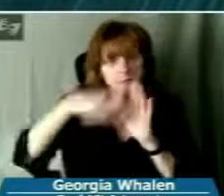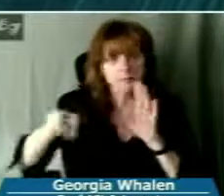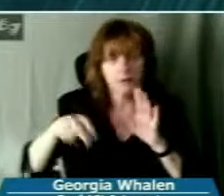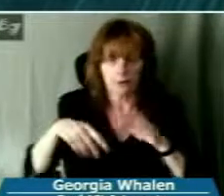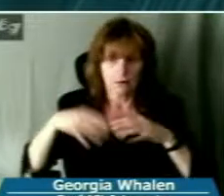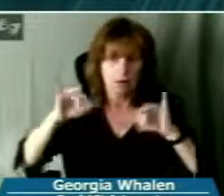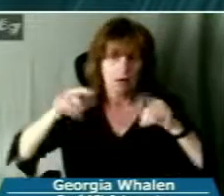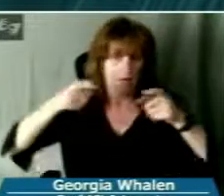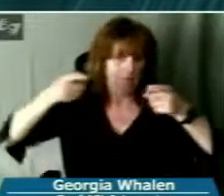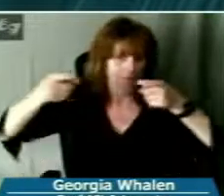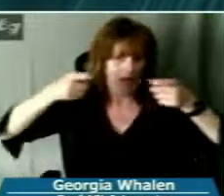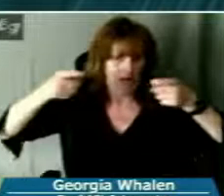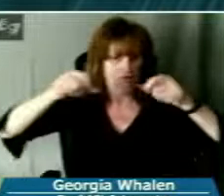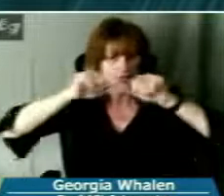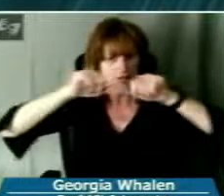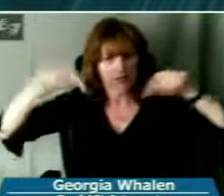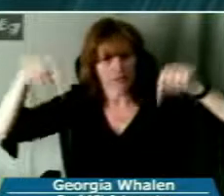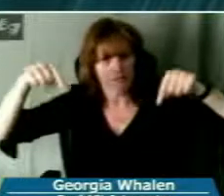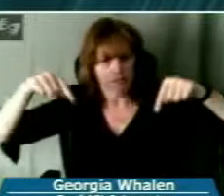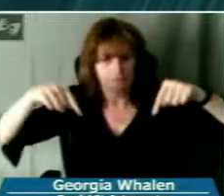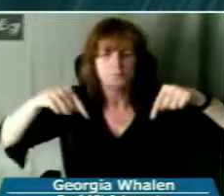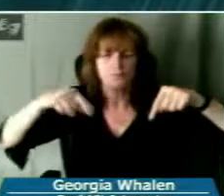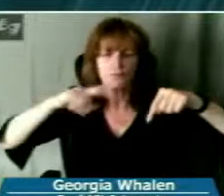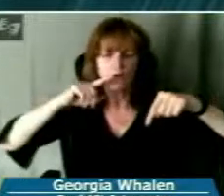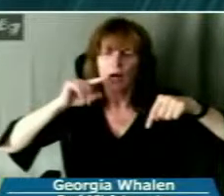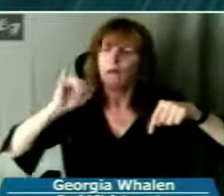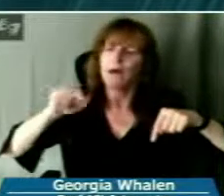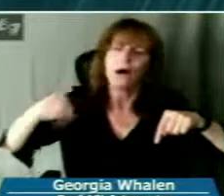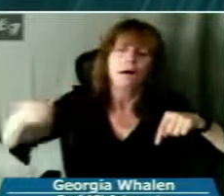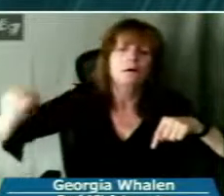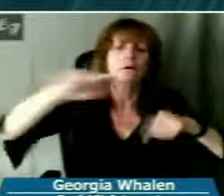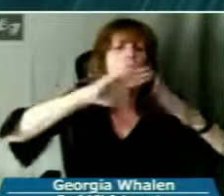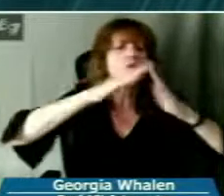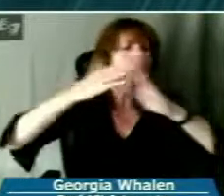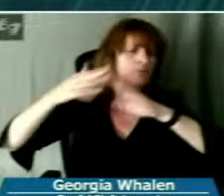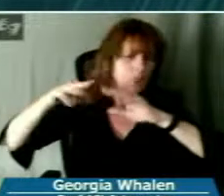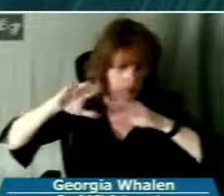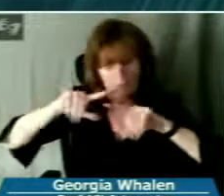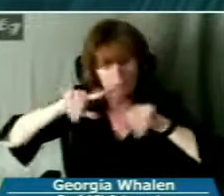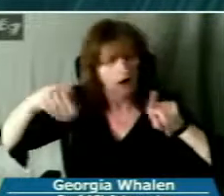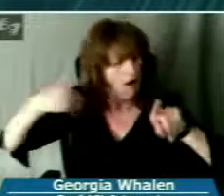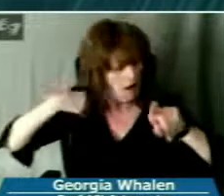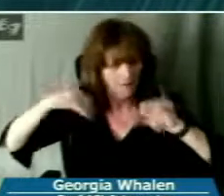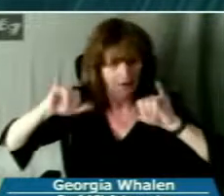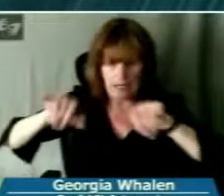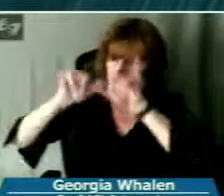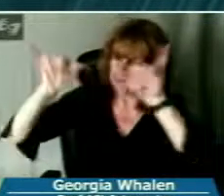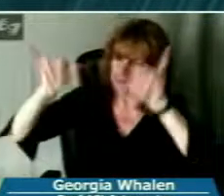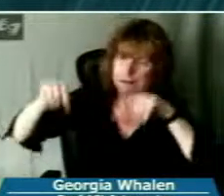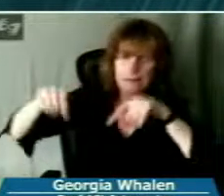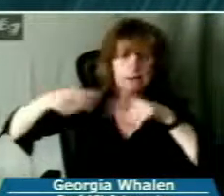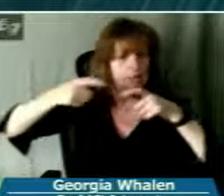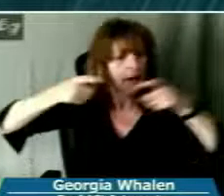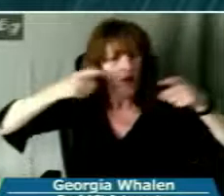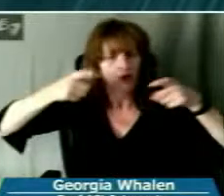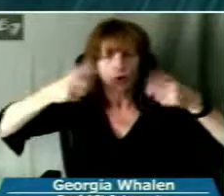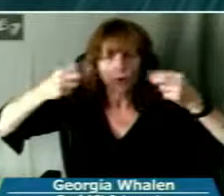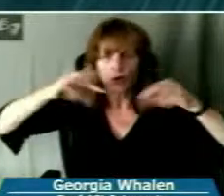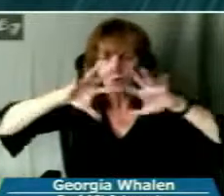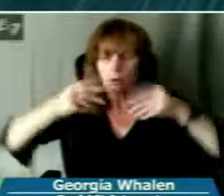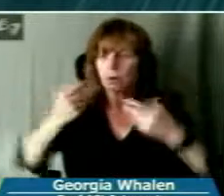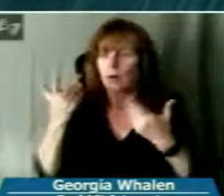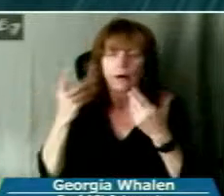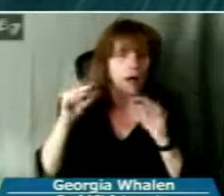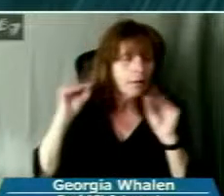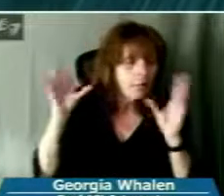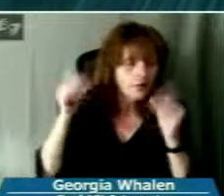at. We know that in these kinds of situations, first responders, police,